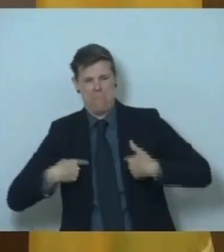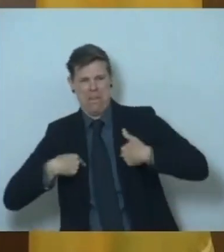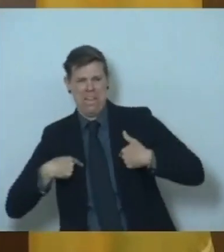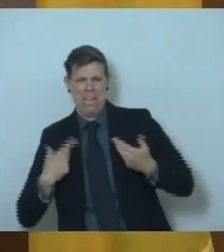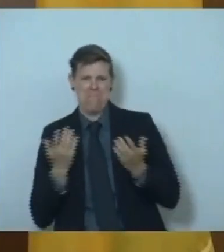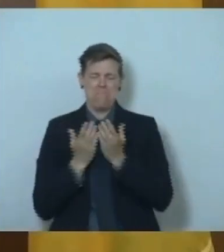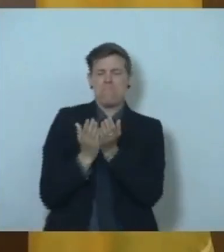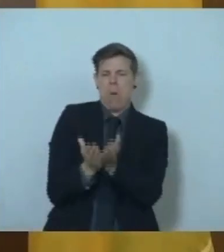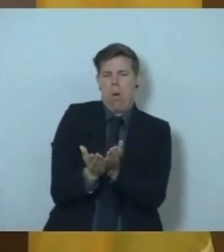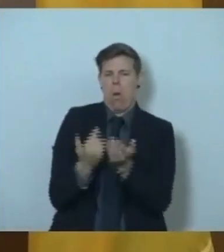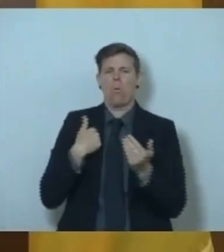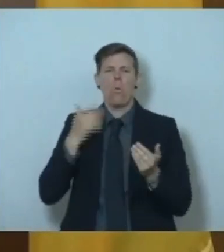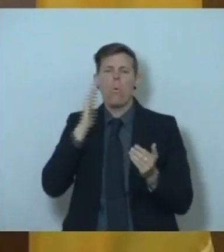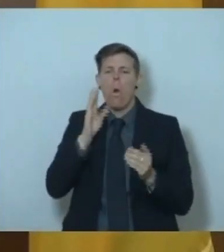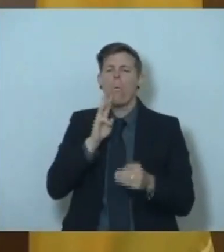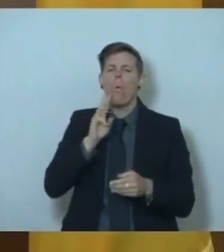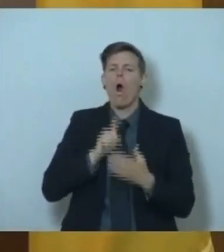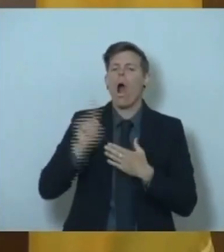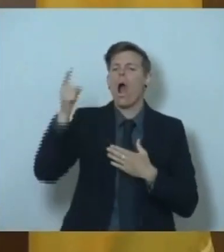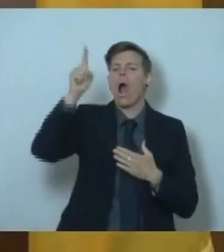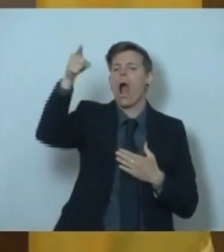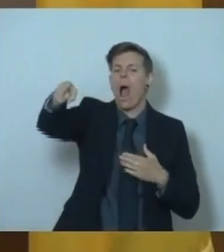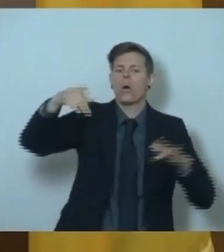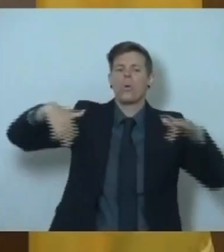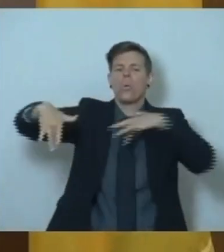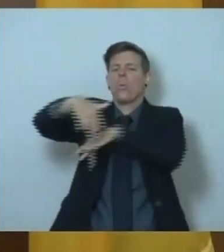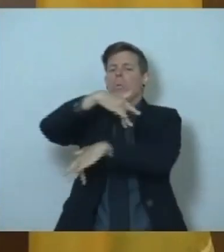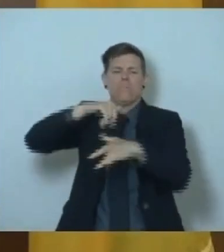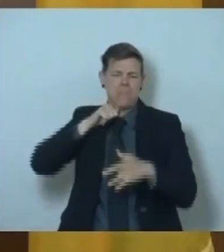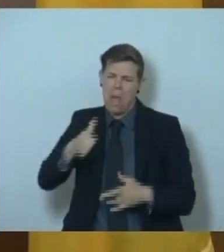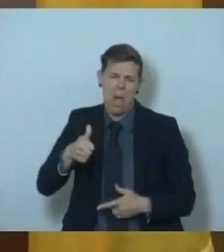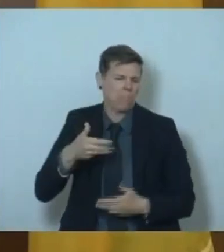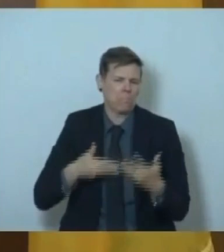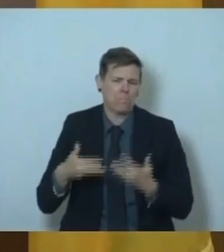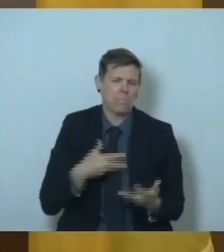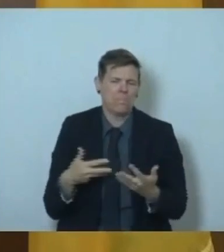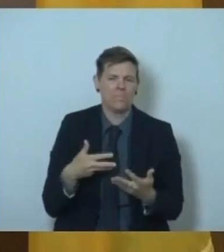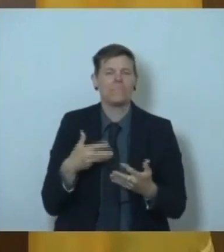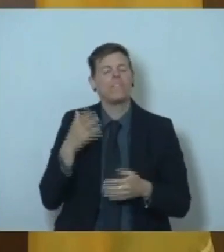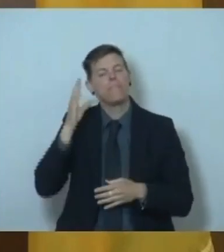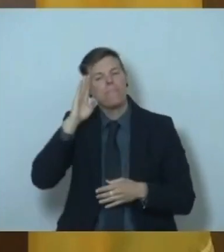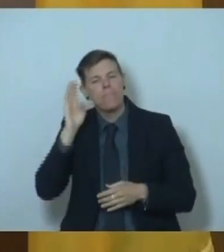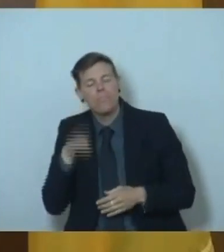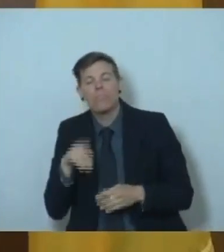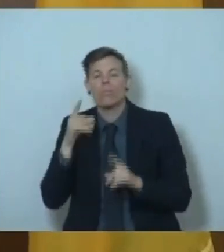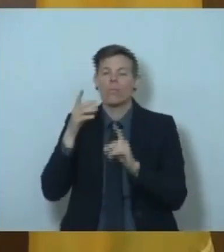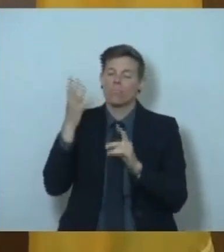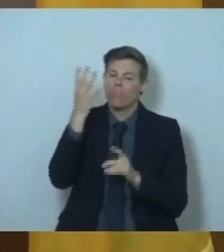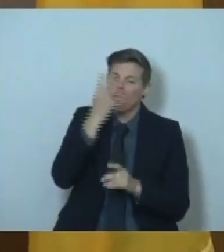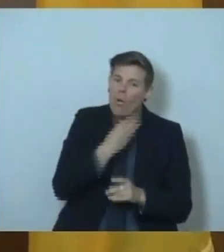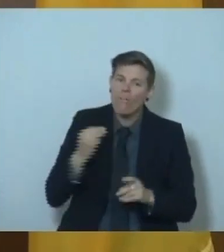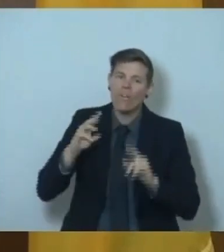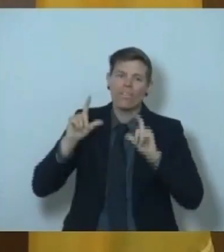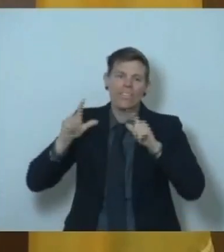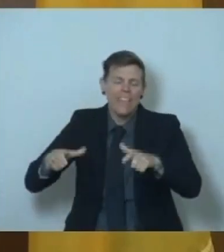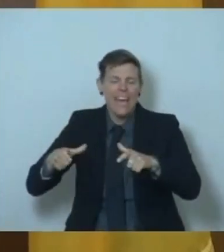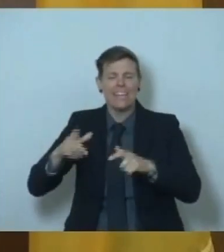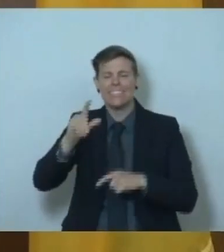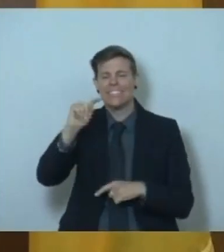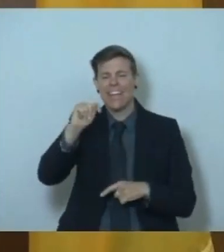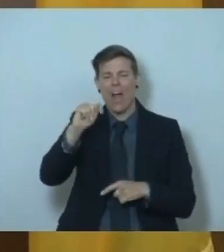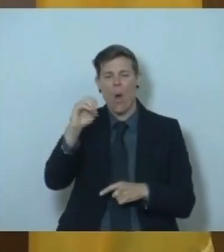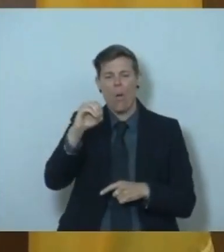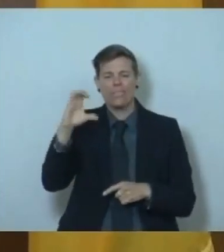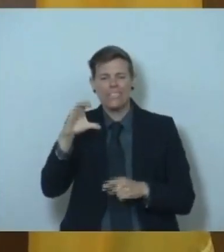incredible because it's warm. It's a beautiful community and county, TRC, Elephant Butte City, amazing. But